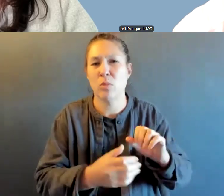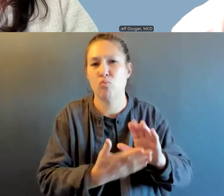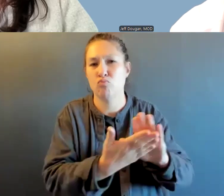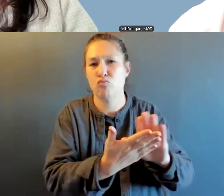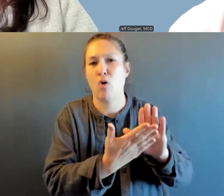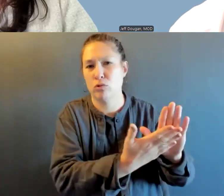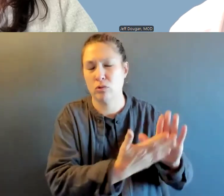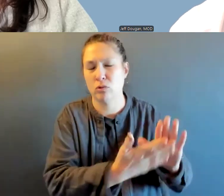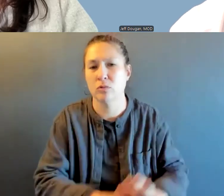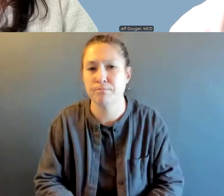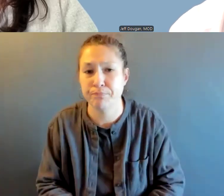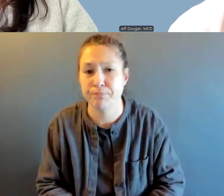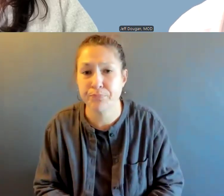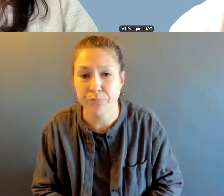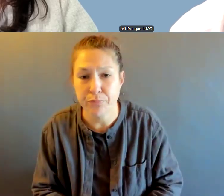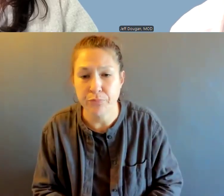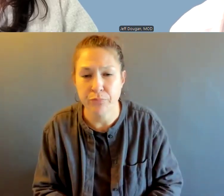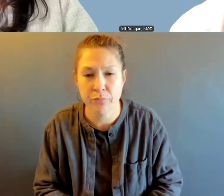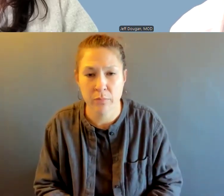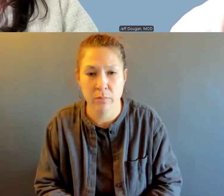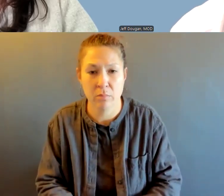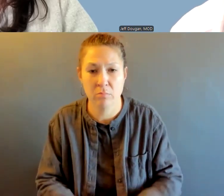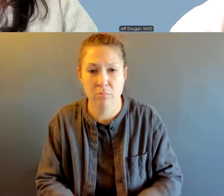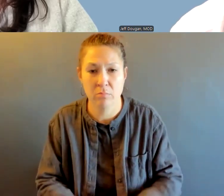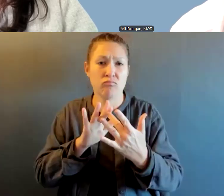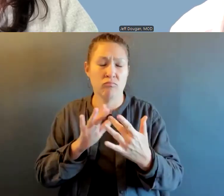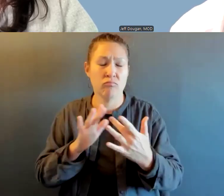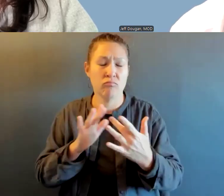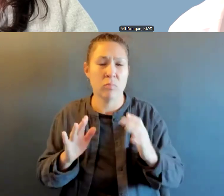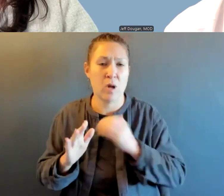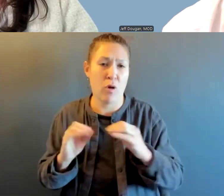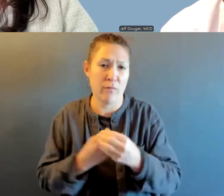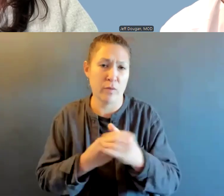the situation you're facing. So reach out to us as well, please.